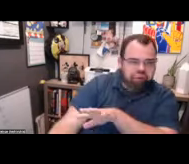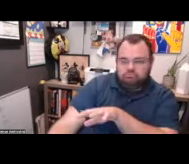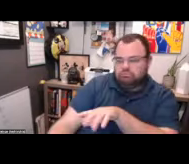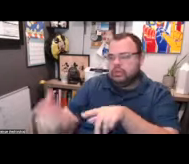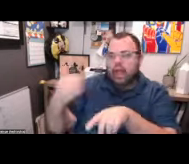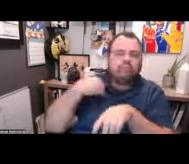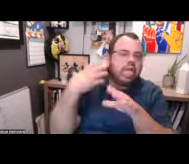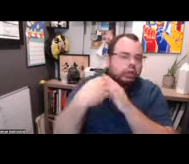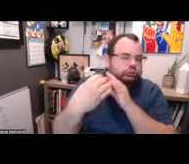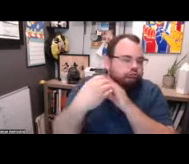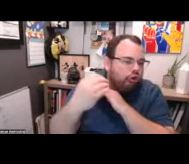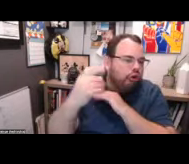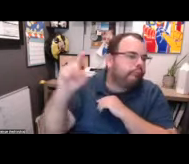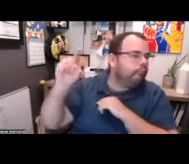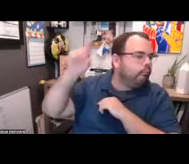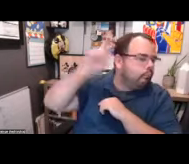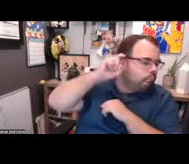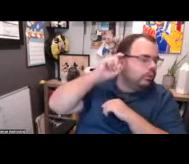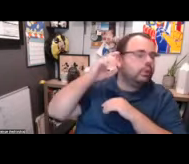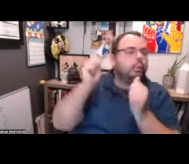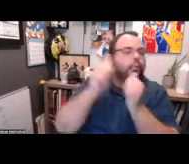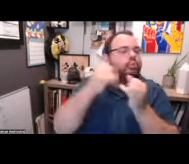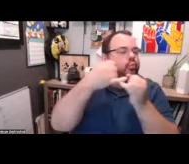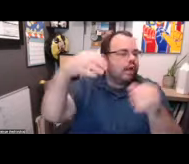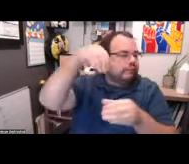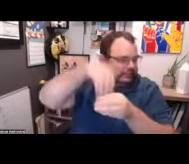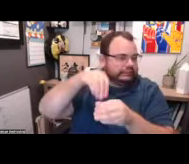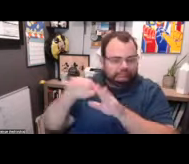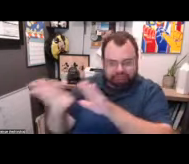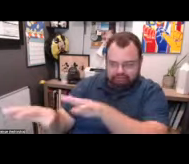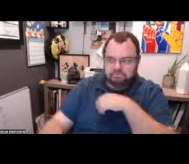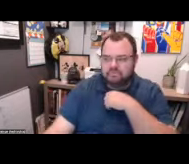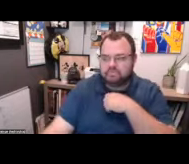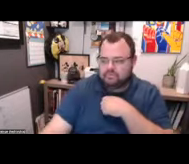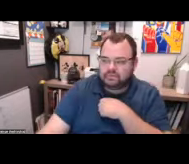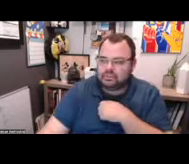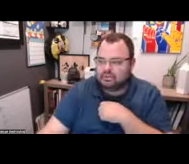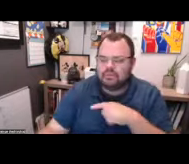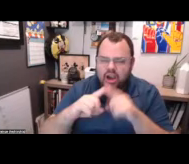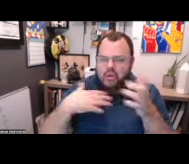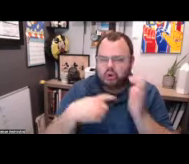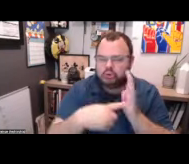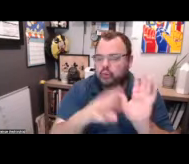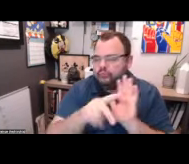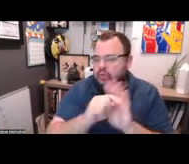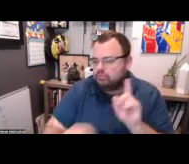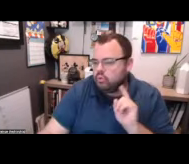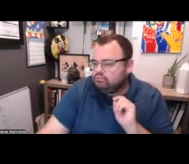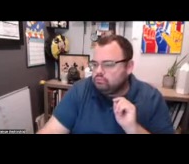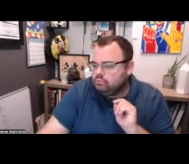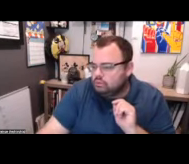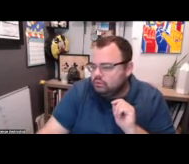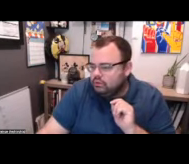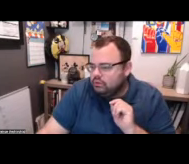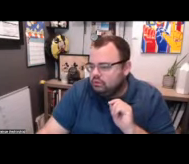So this is how it looks once it's set up and installed. And you put an exterior portion